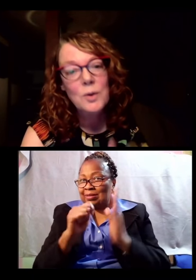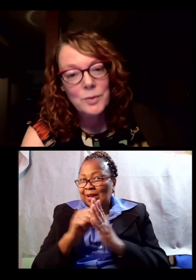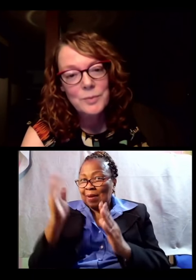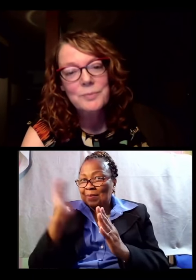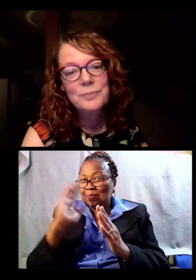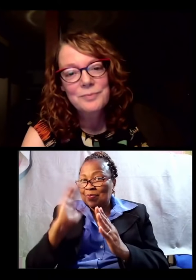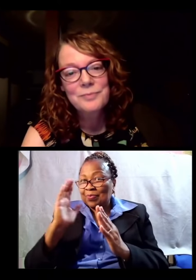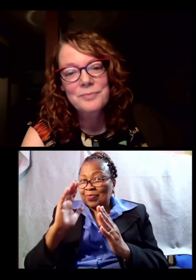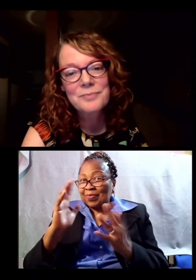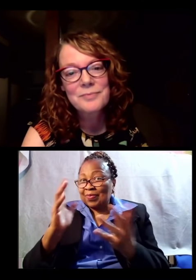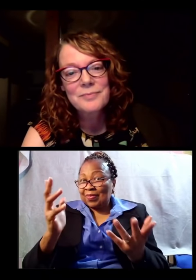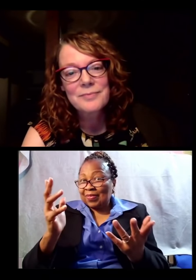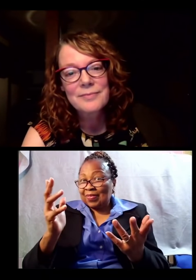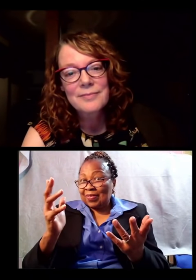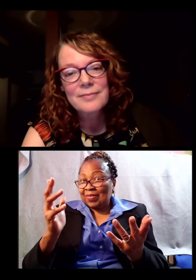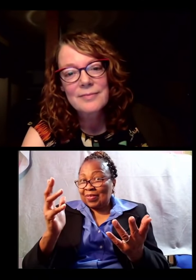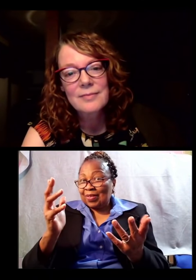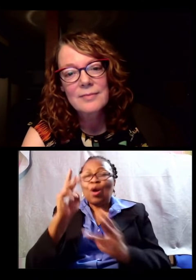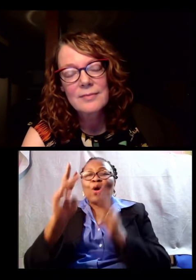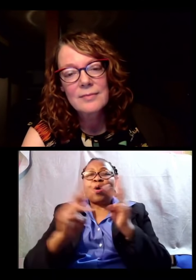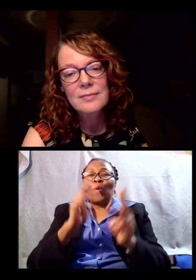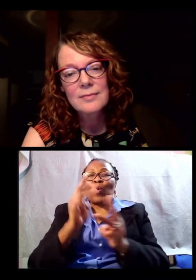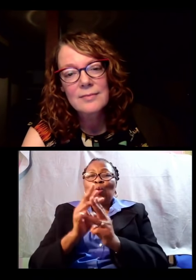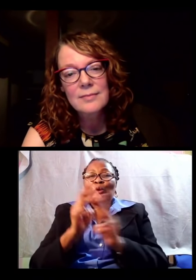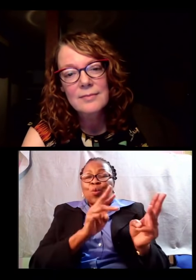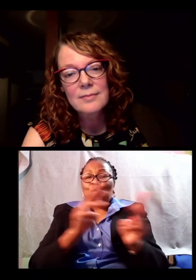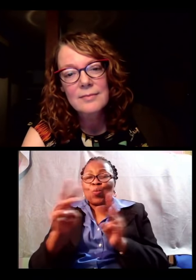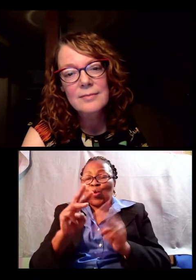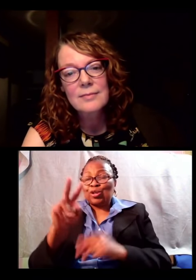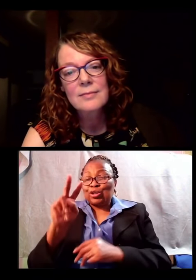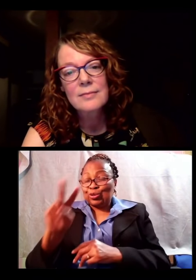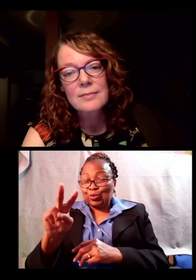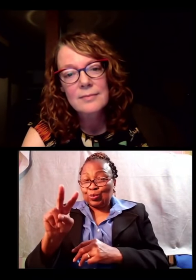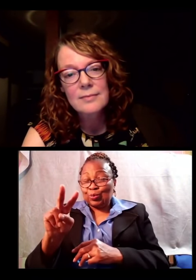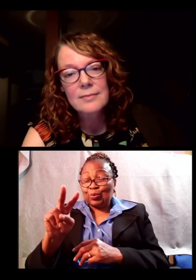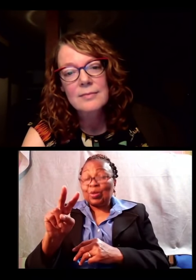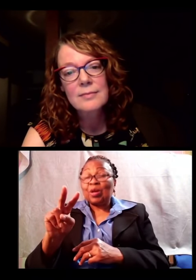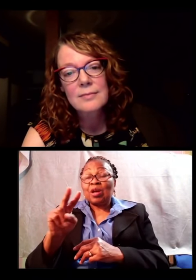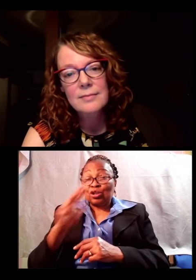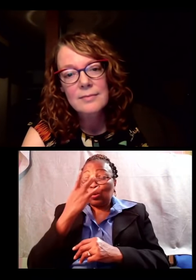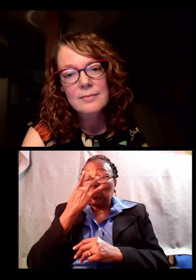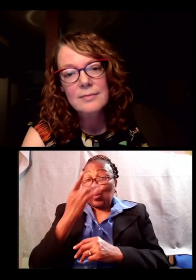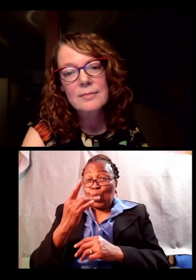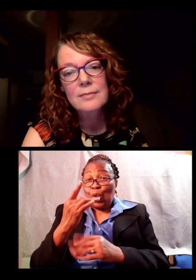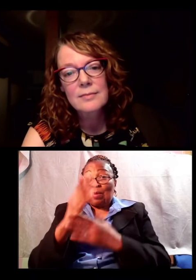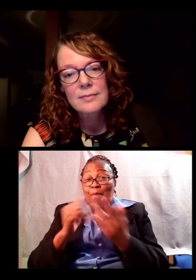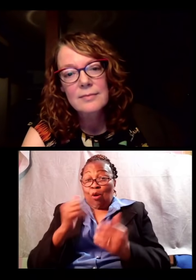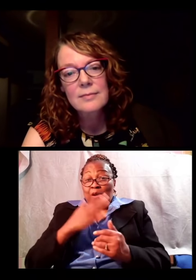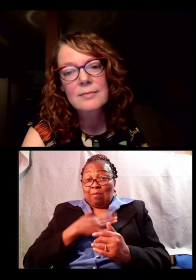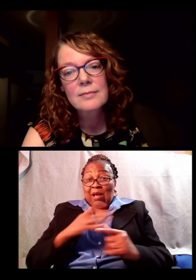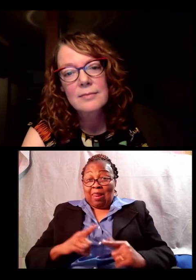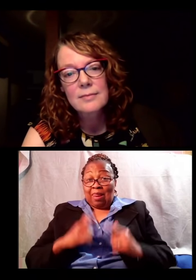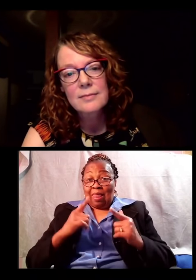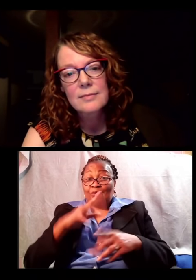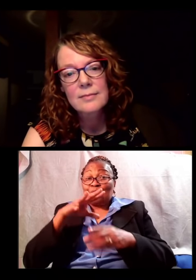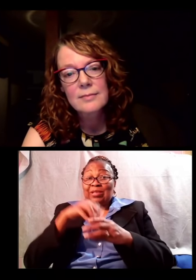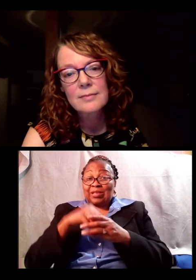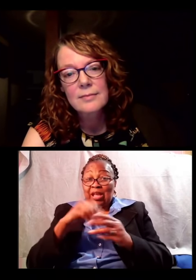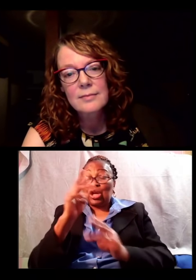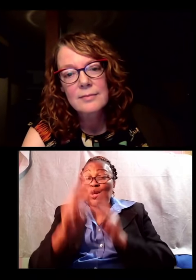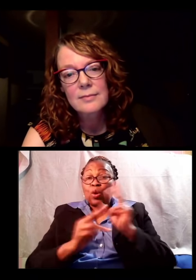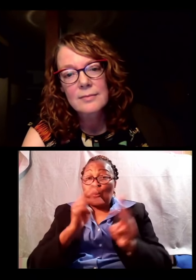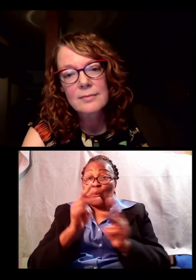World War II. So the early part of my life was spent in World War II, luckily not on